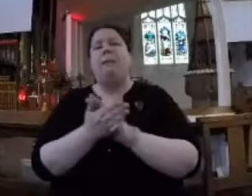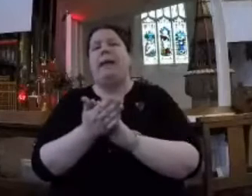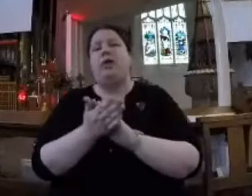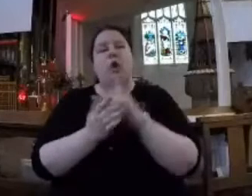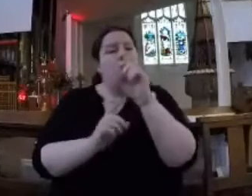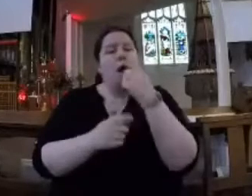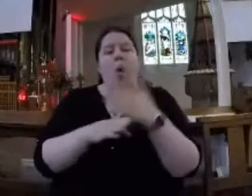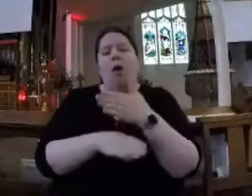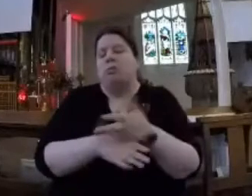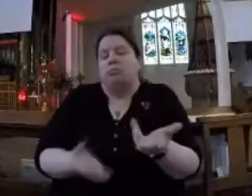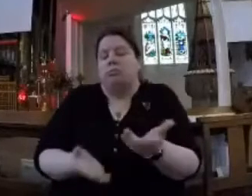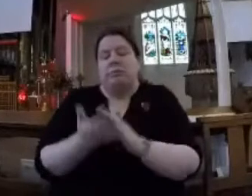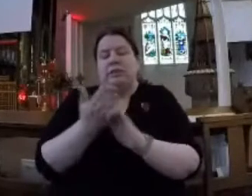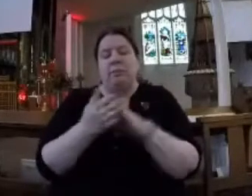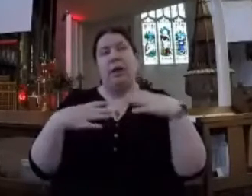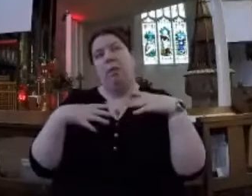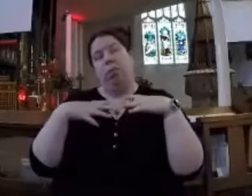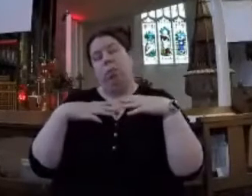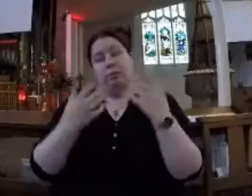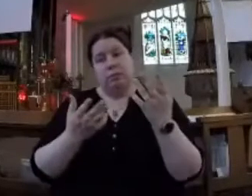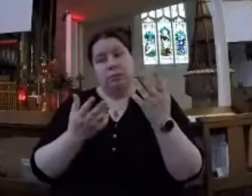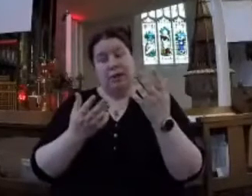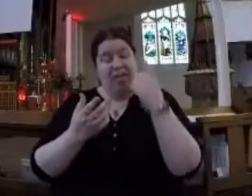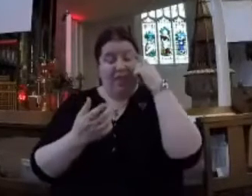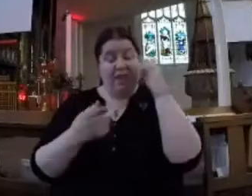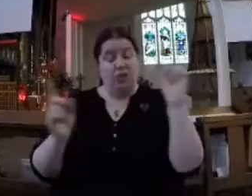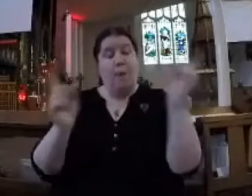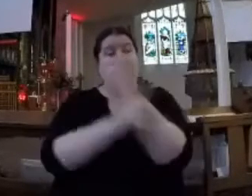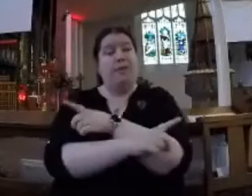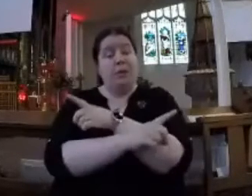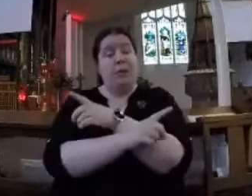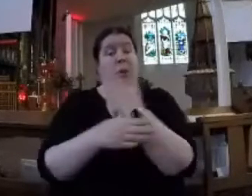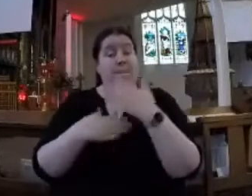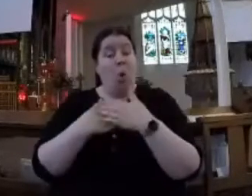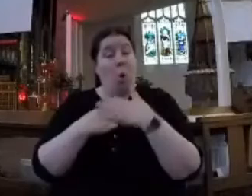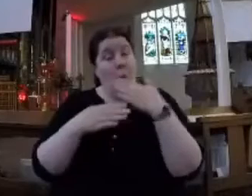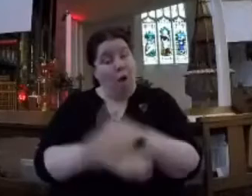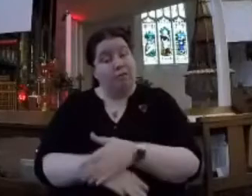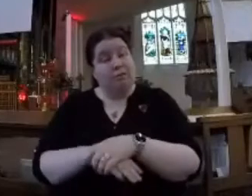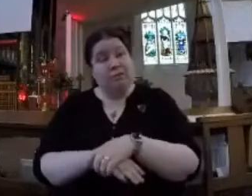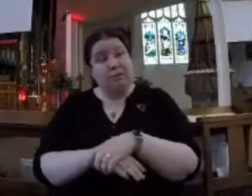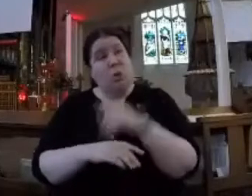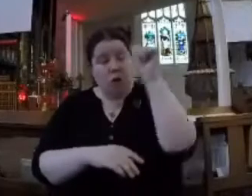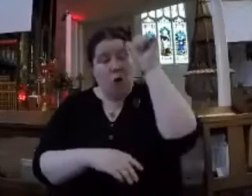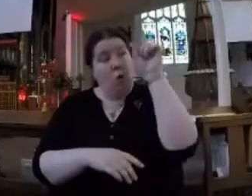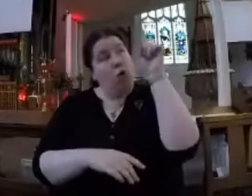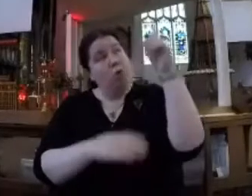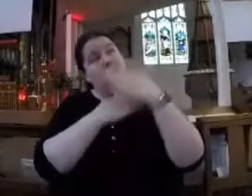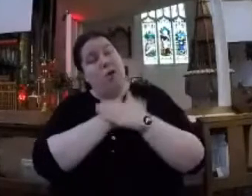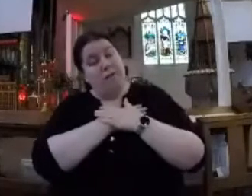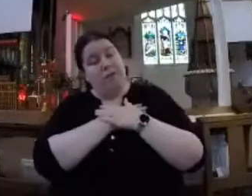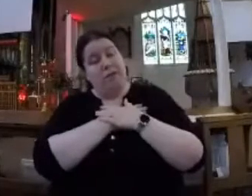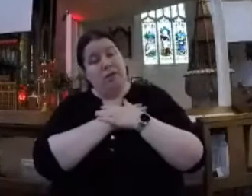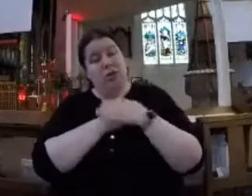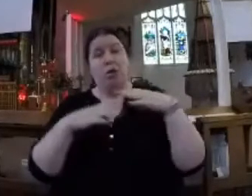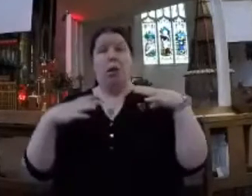no work gets done. In fact, I think it might be the opposite. We all know that God's love is not